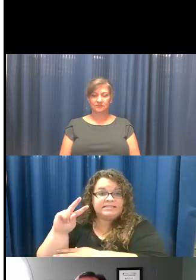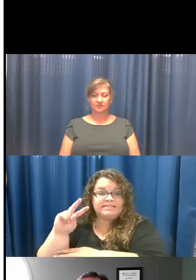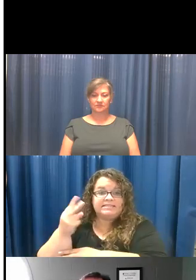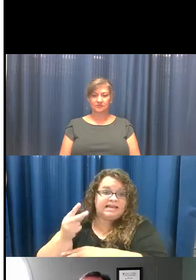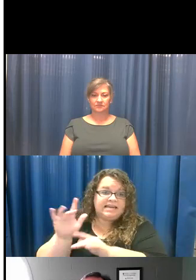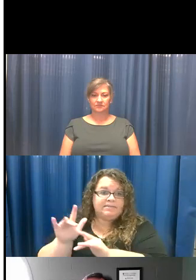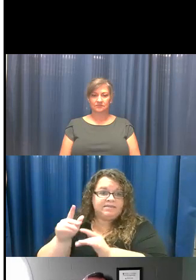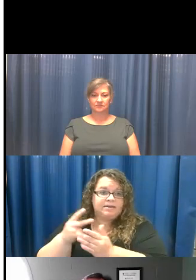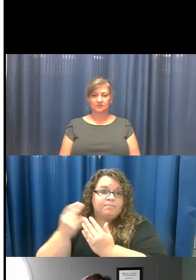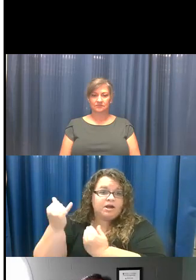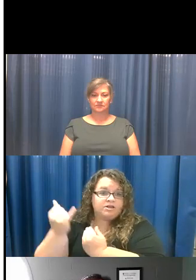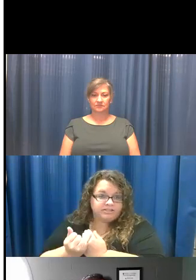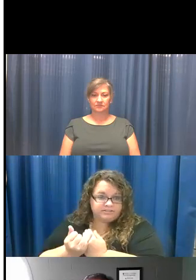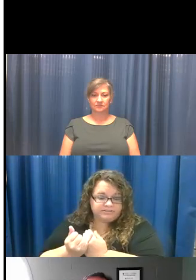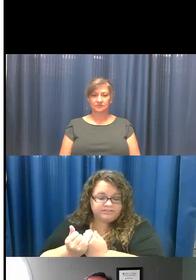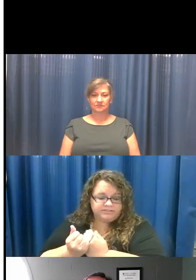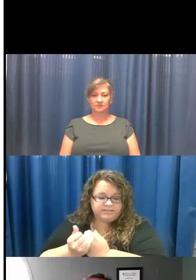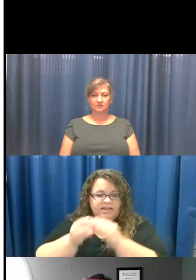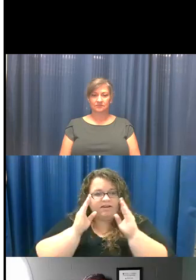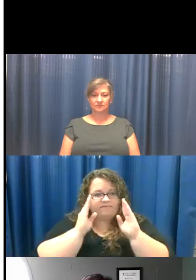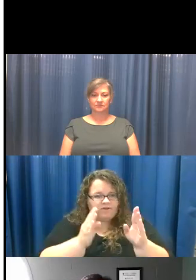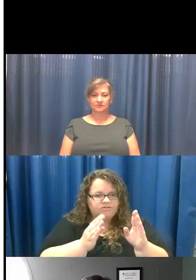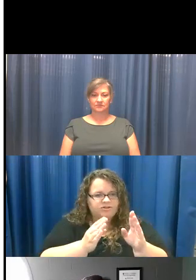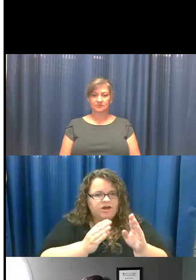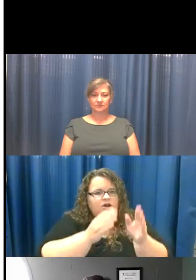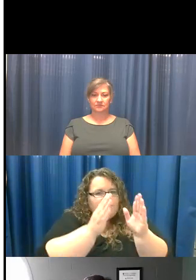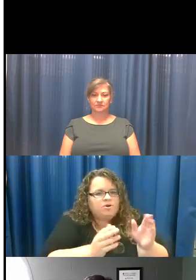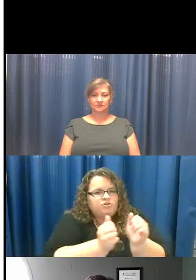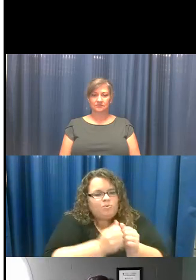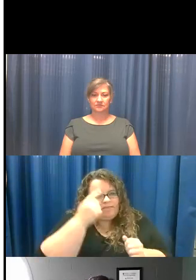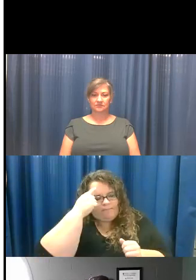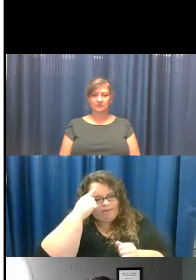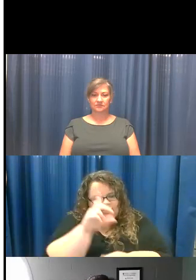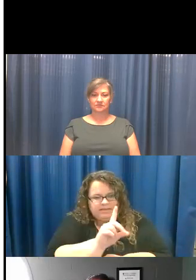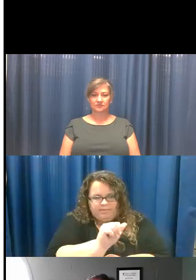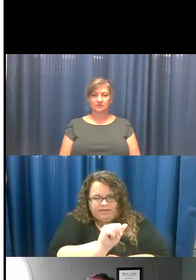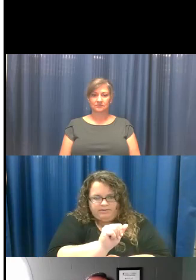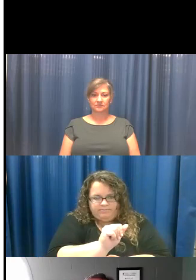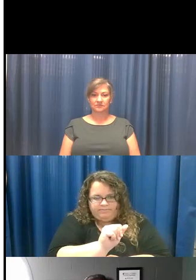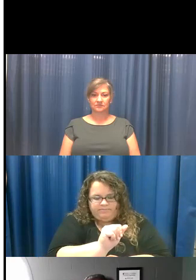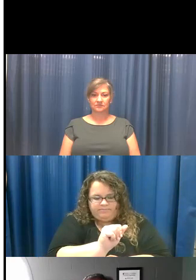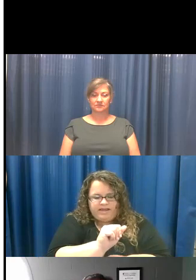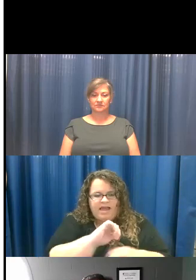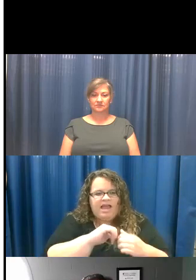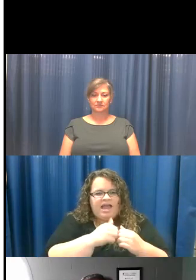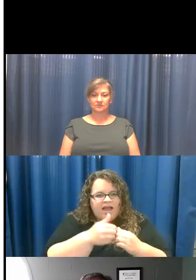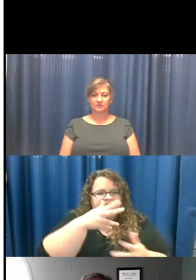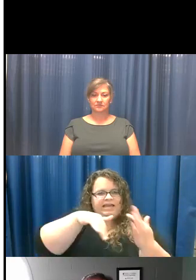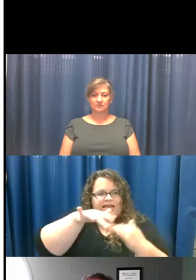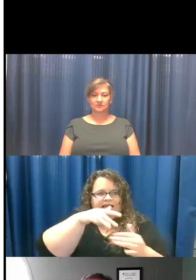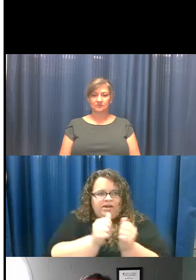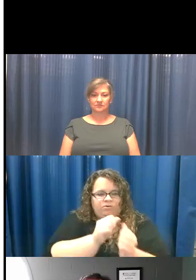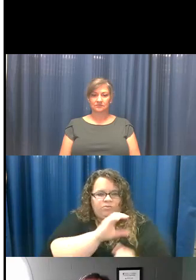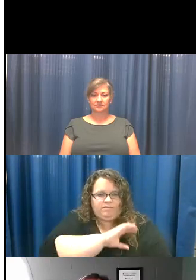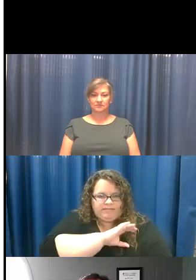focused on a person with mental disabilities. So their interaction with police officers as